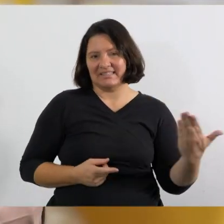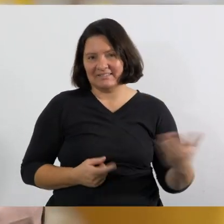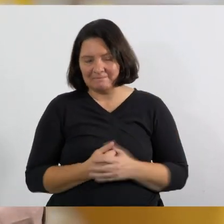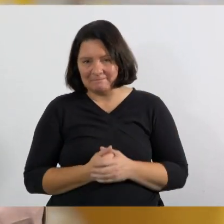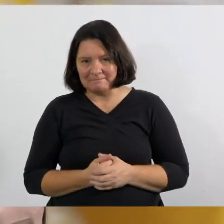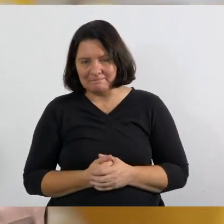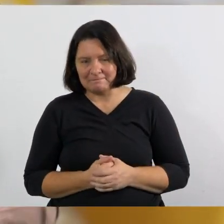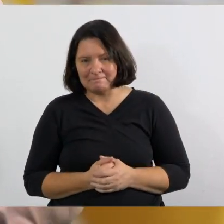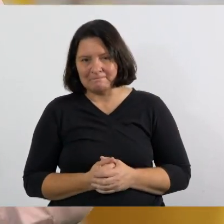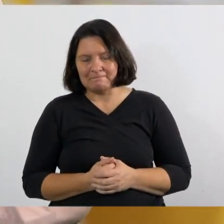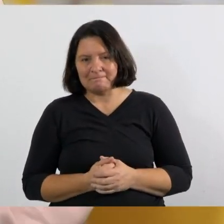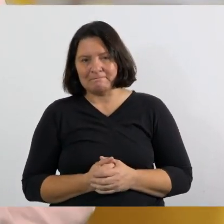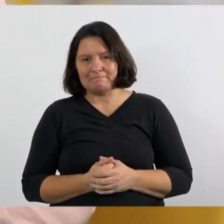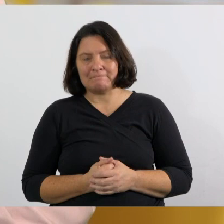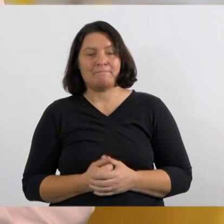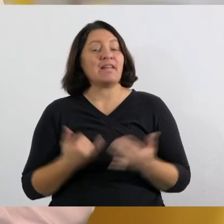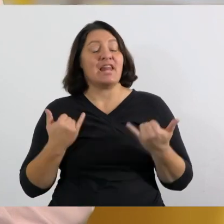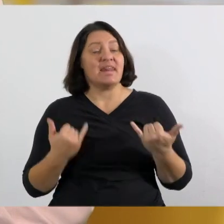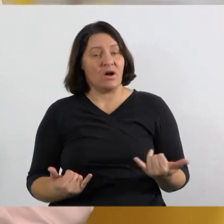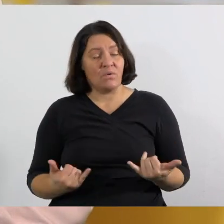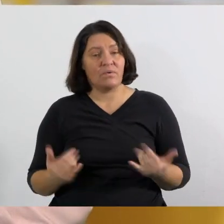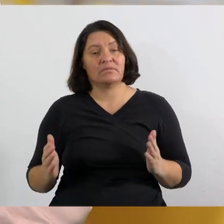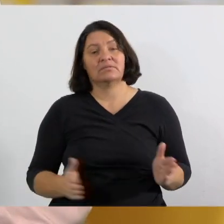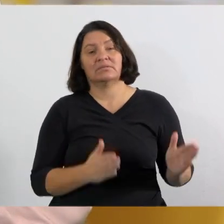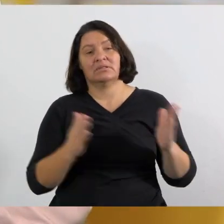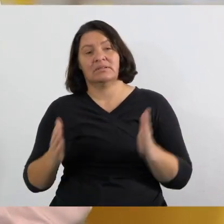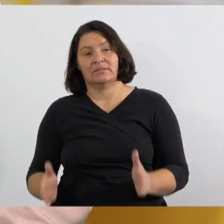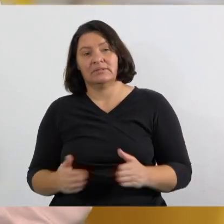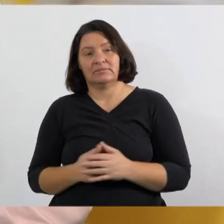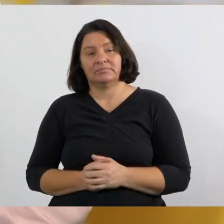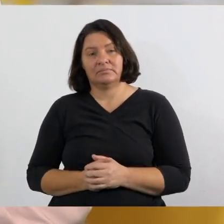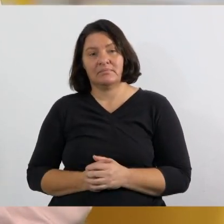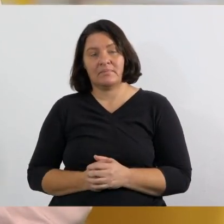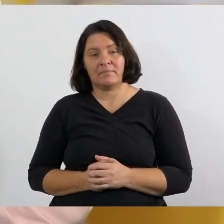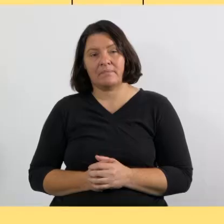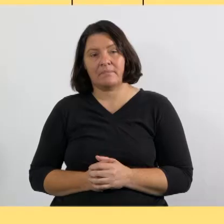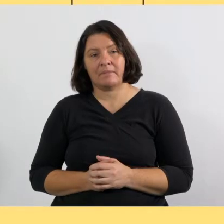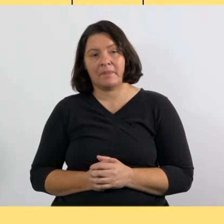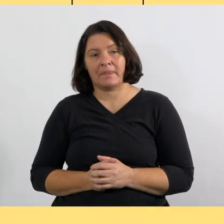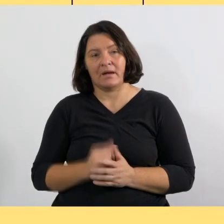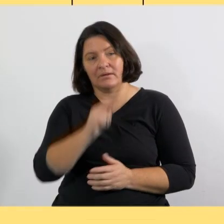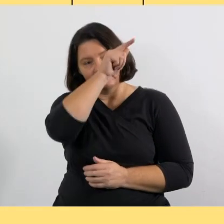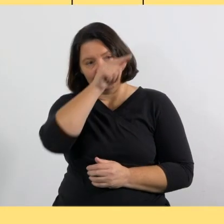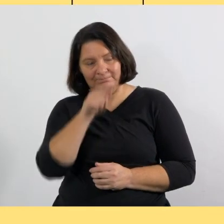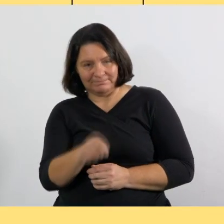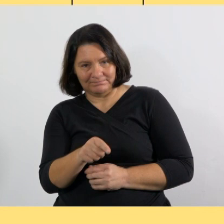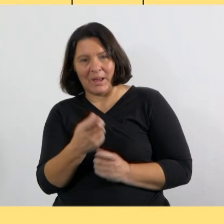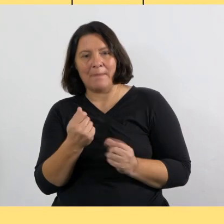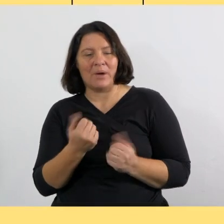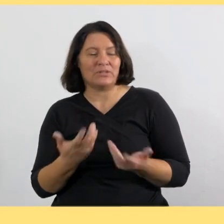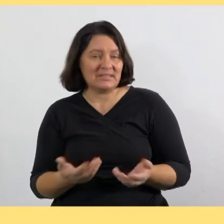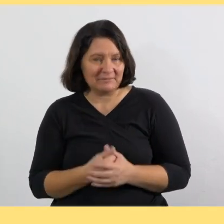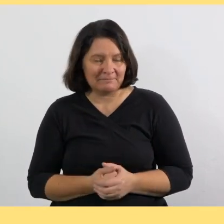side. I am now going to move on to my next one. There is the arrow pointing to the